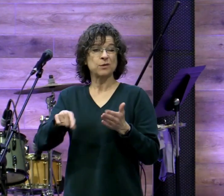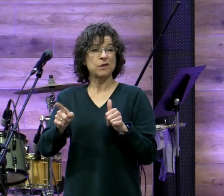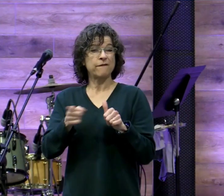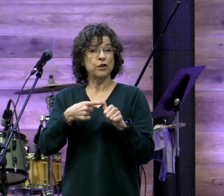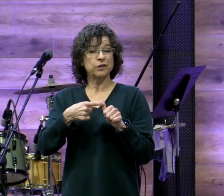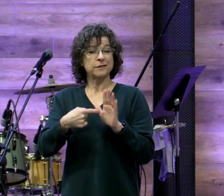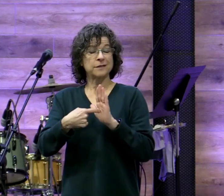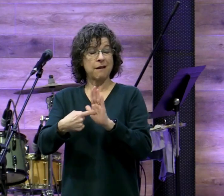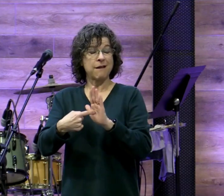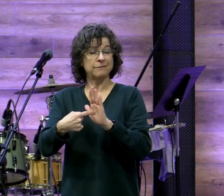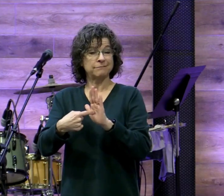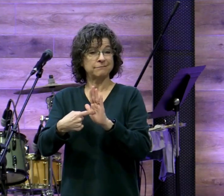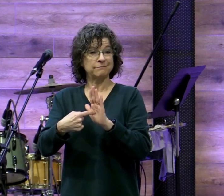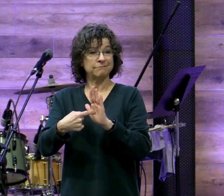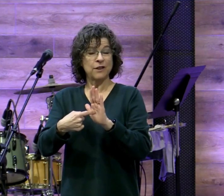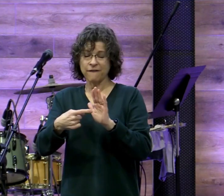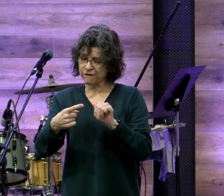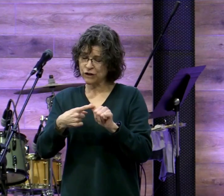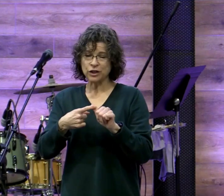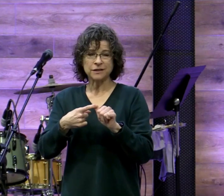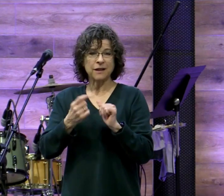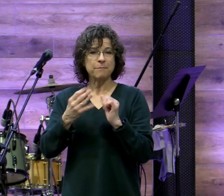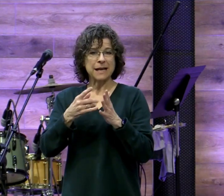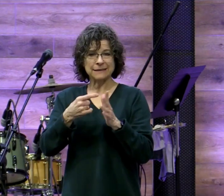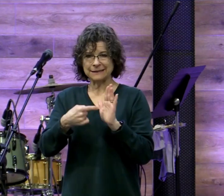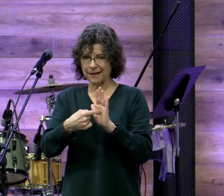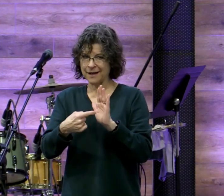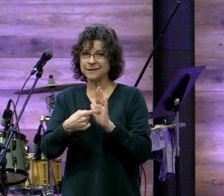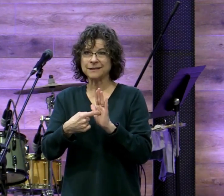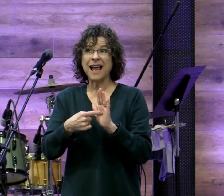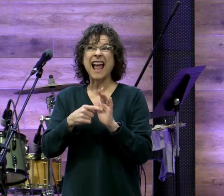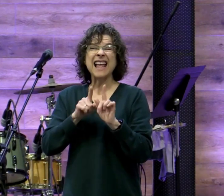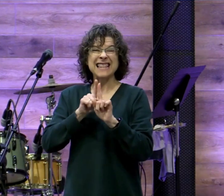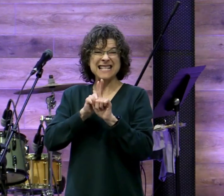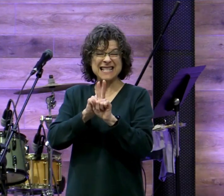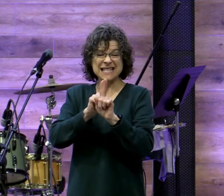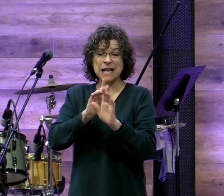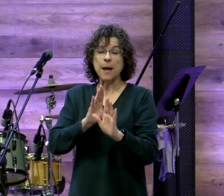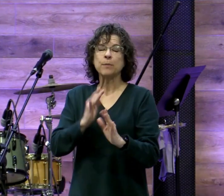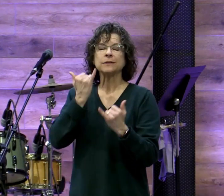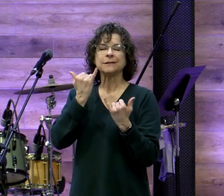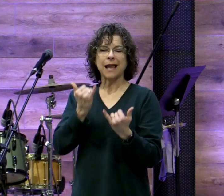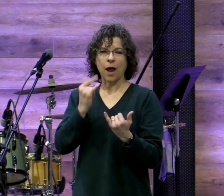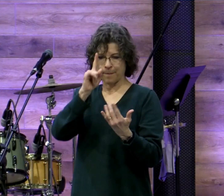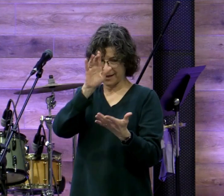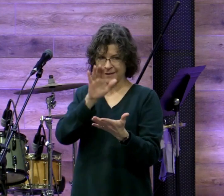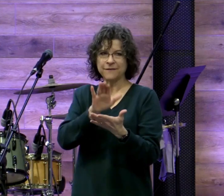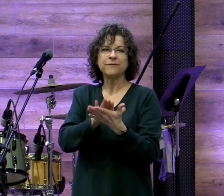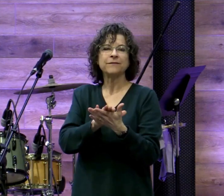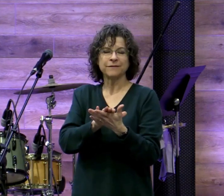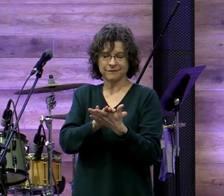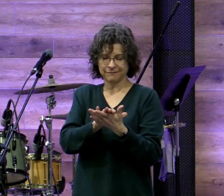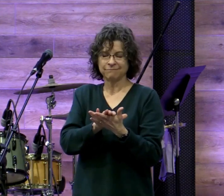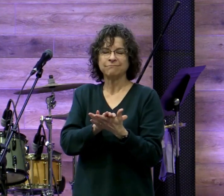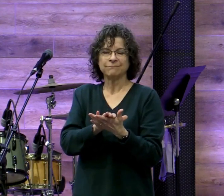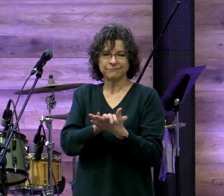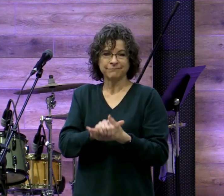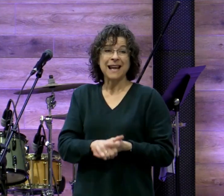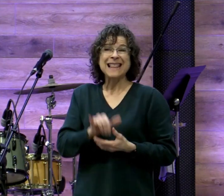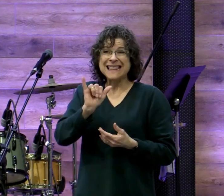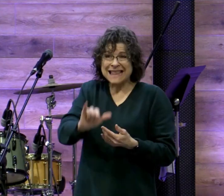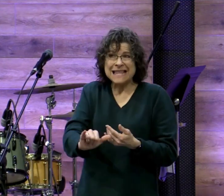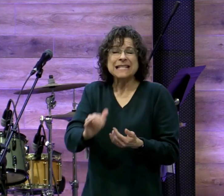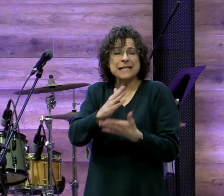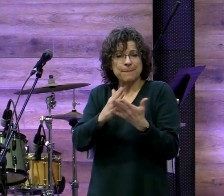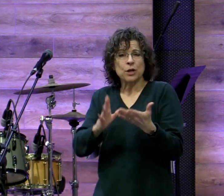glory. And his disciples believed in him. They saw something here that pointed to something deeper. Now, this is the part of the story that